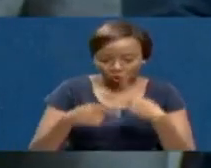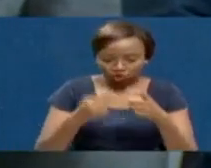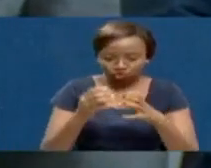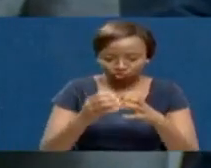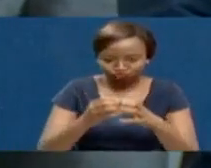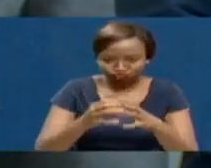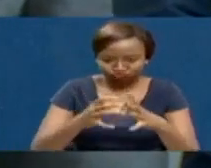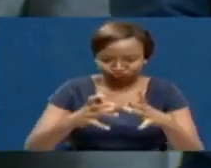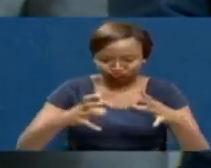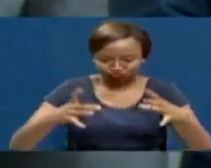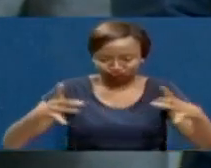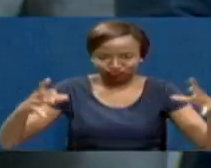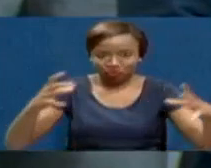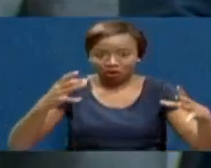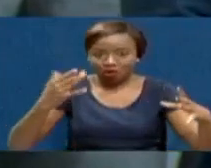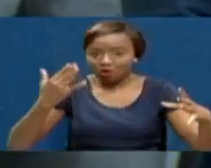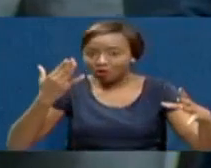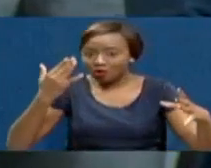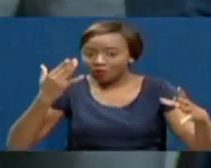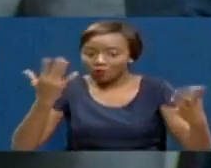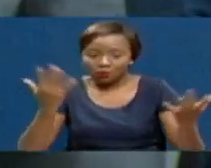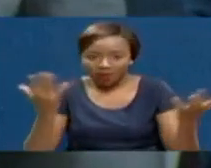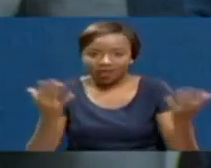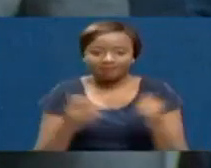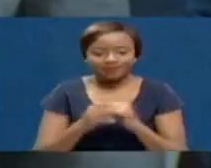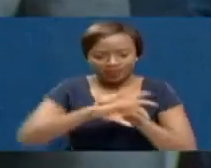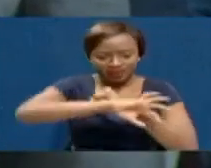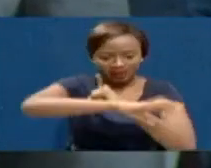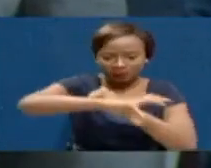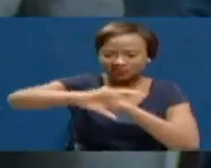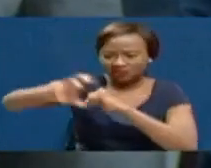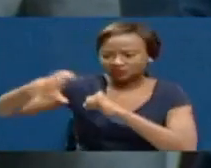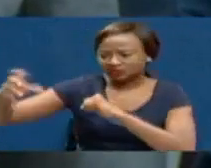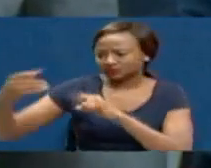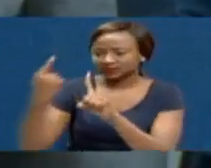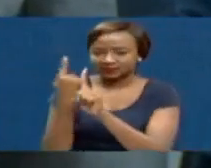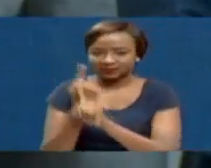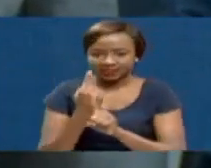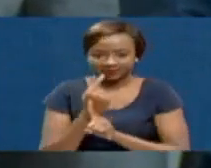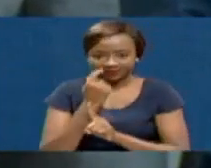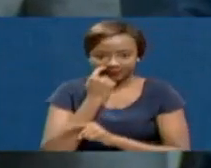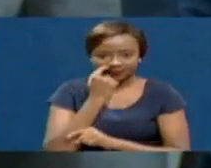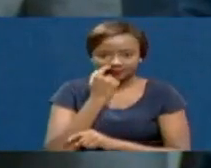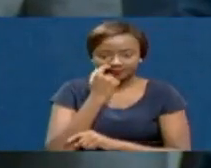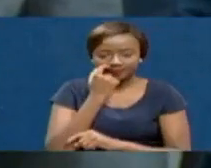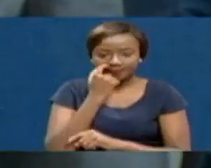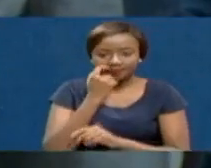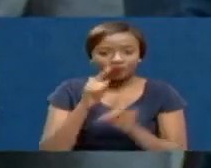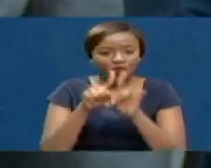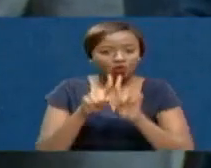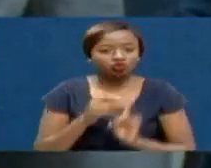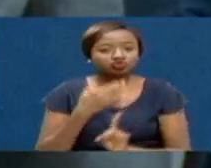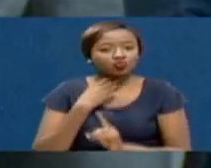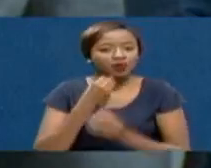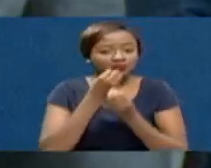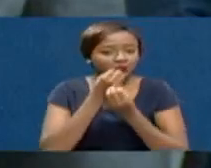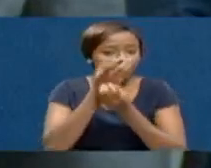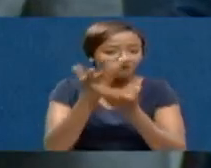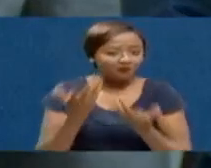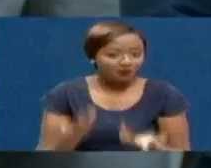of intervention measures, particularly in the counties. I want to take this opportunity to